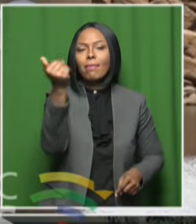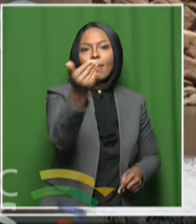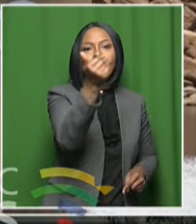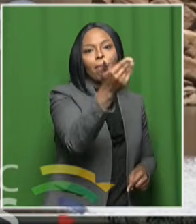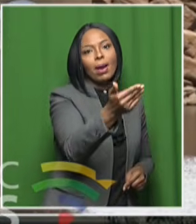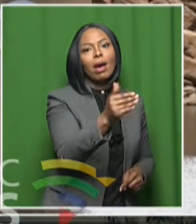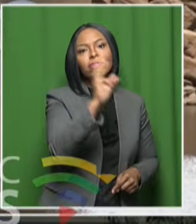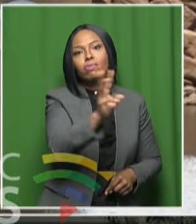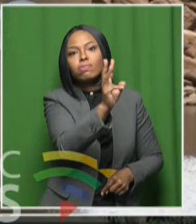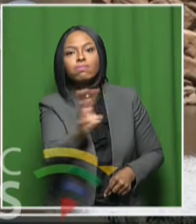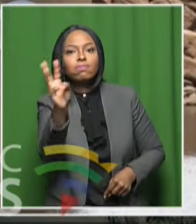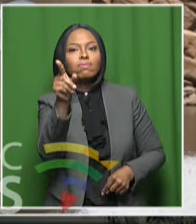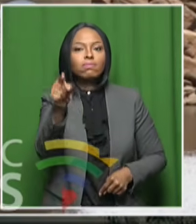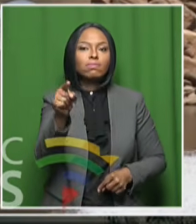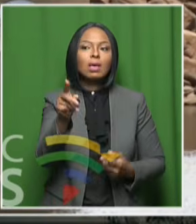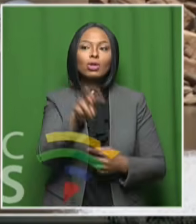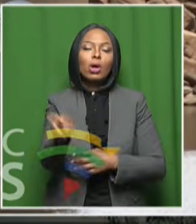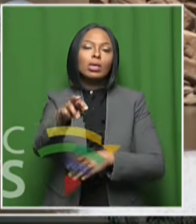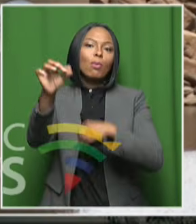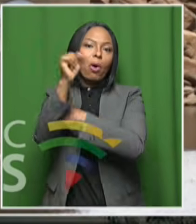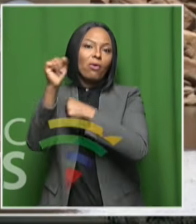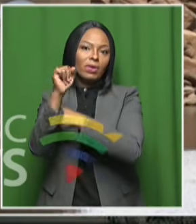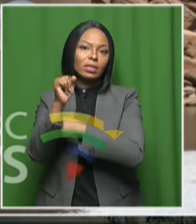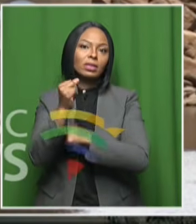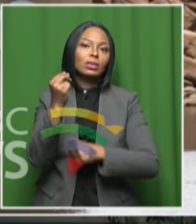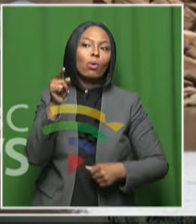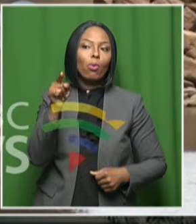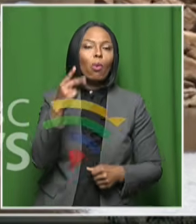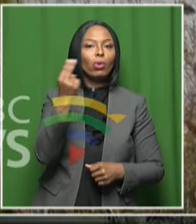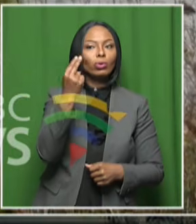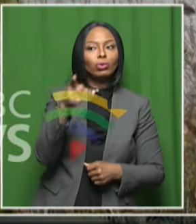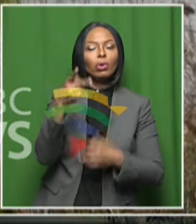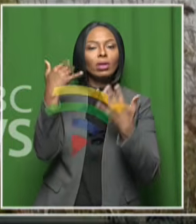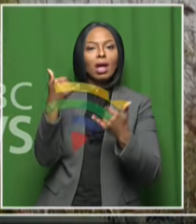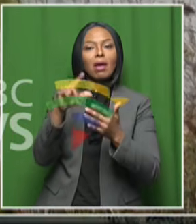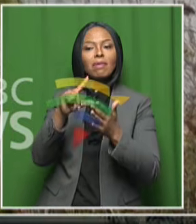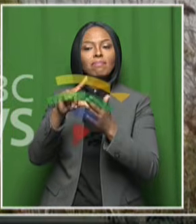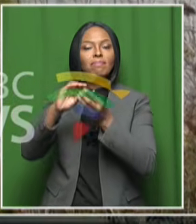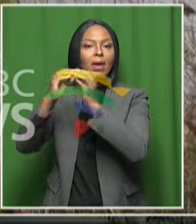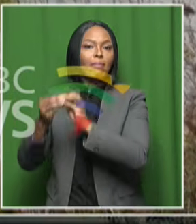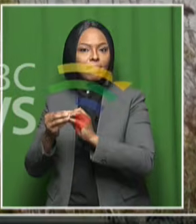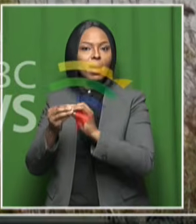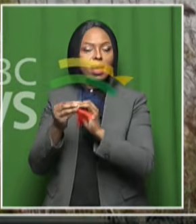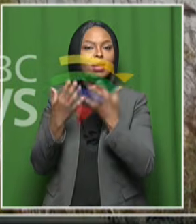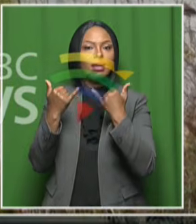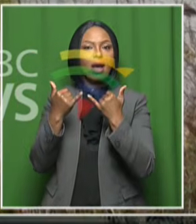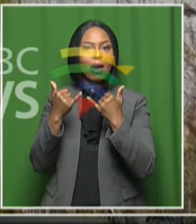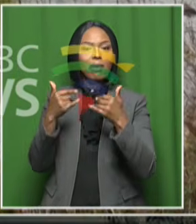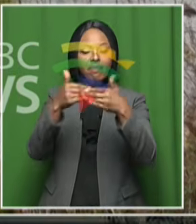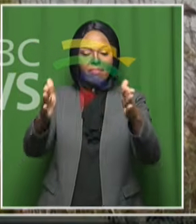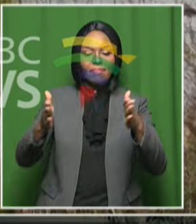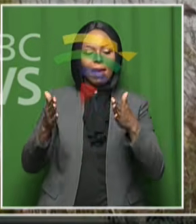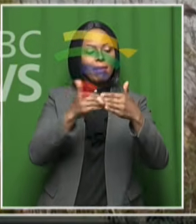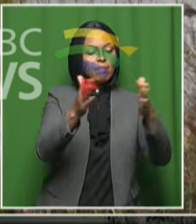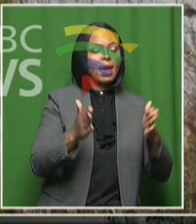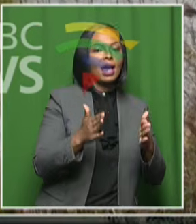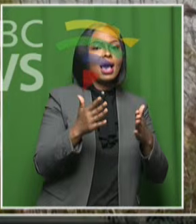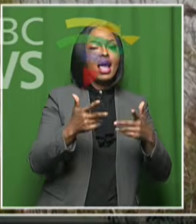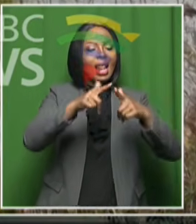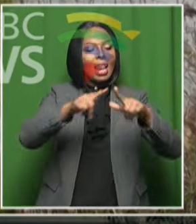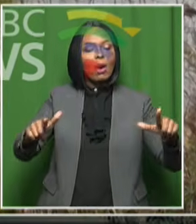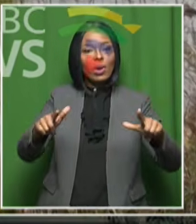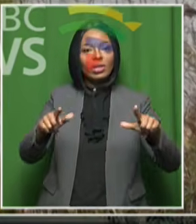office. The tourism forum themselves has designed a whole marketing pack in different languages,